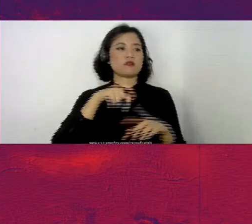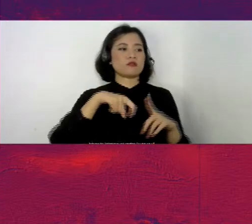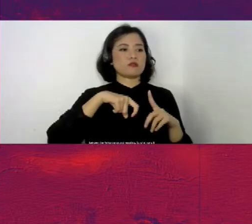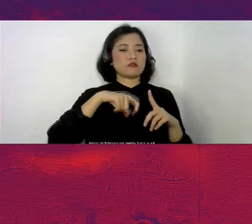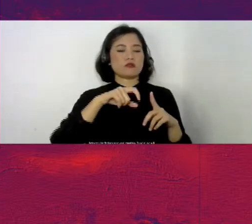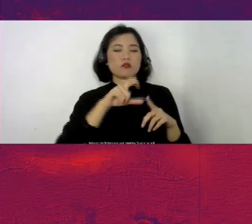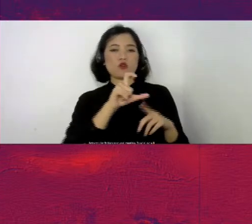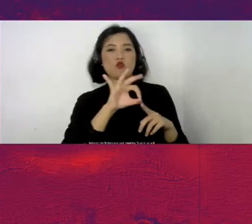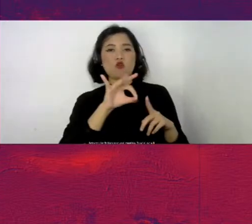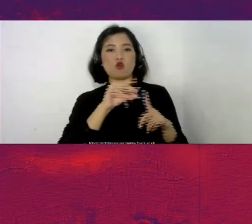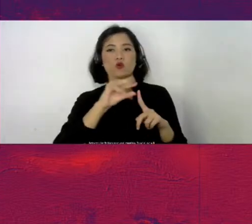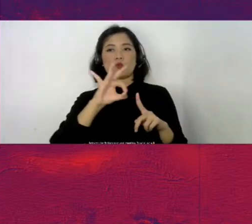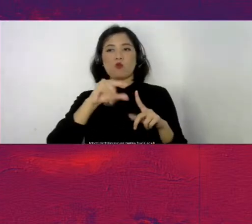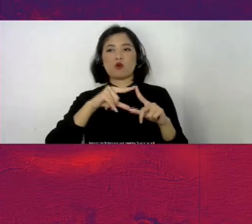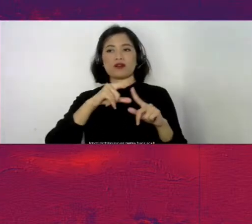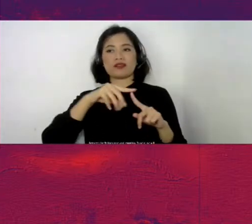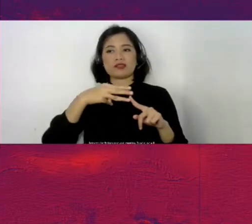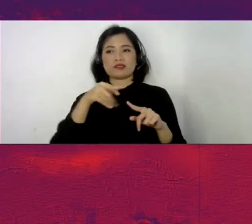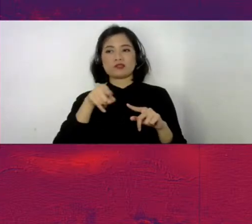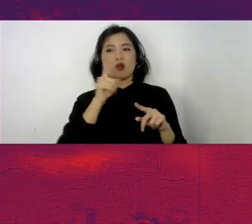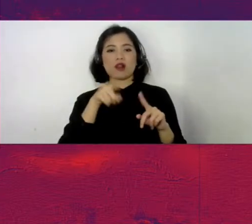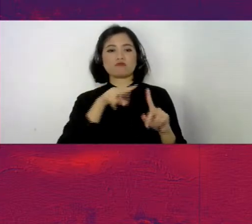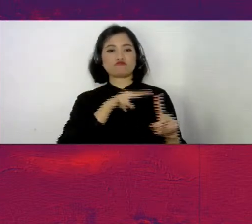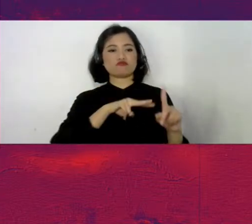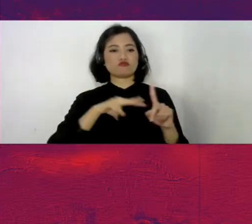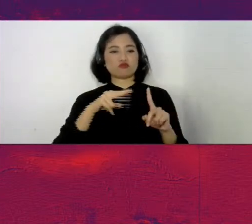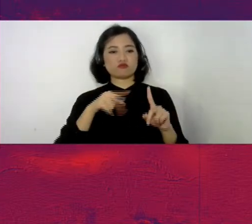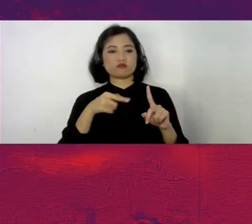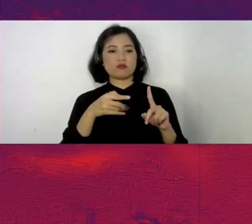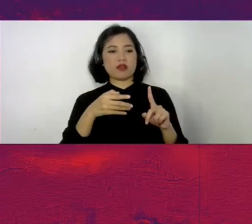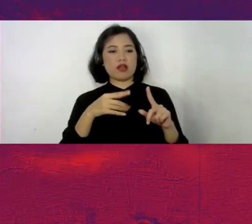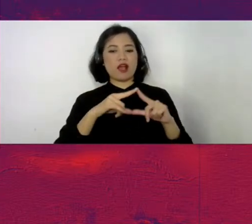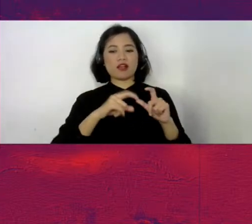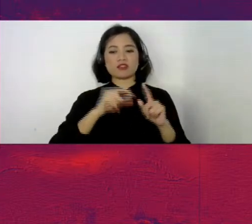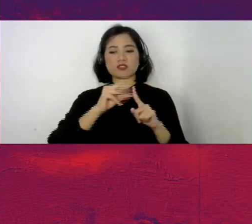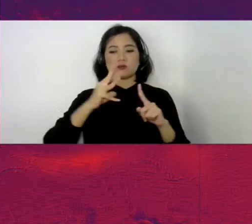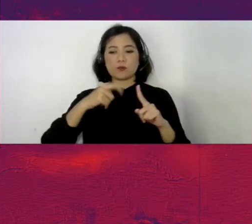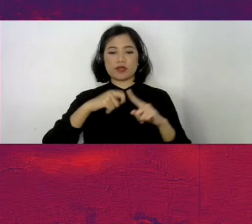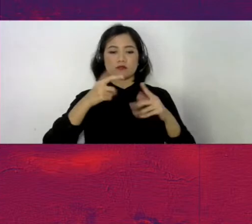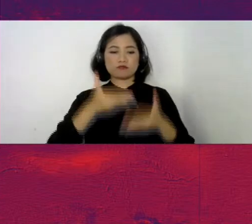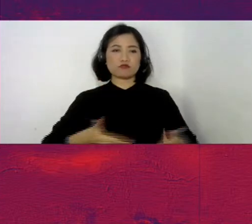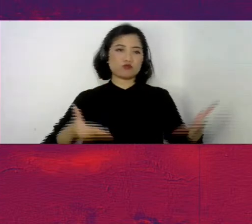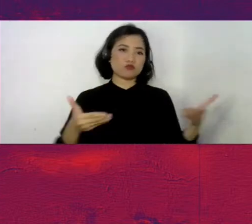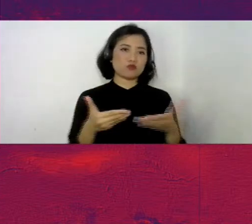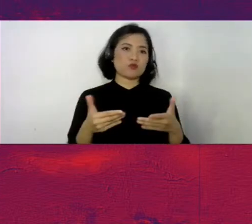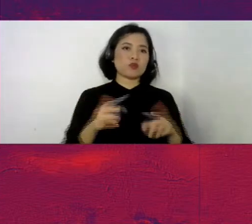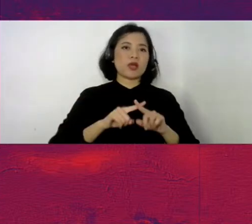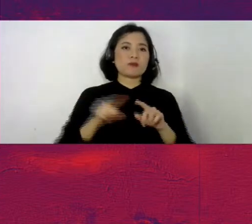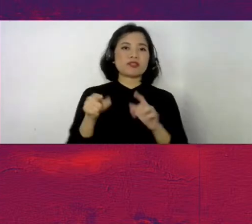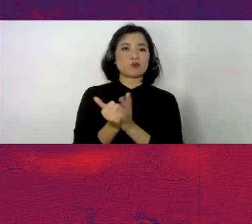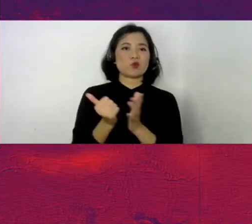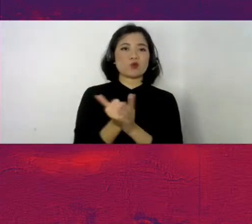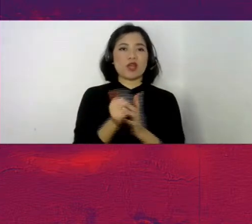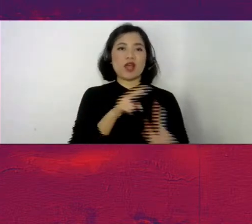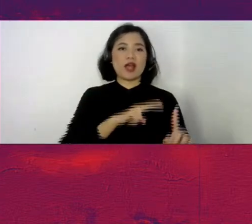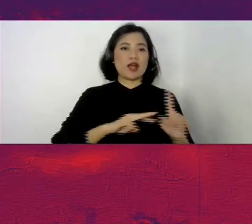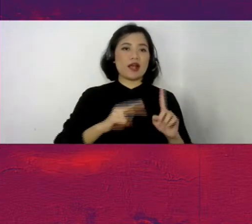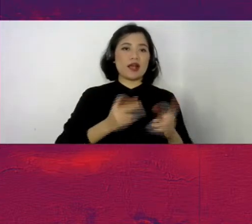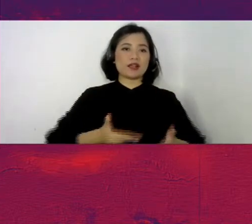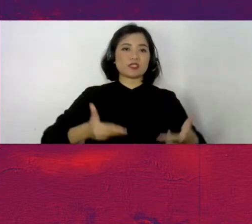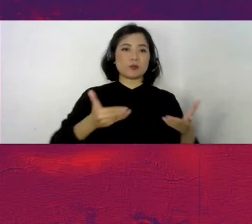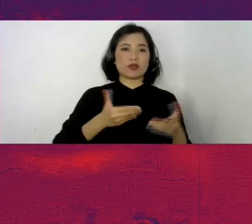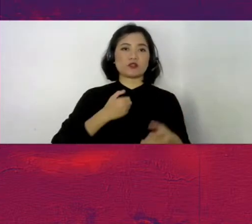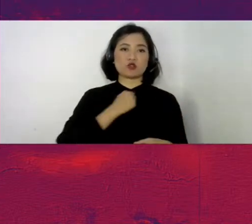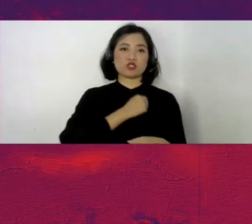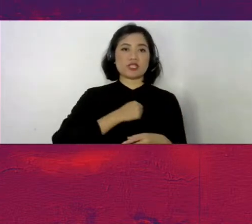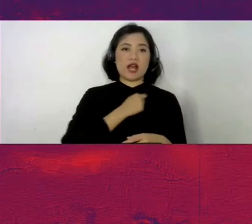initiatives in environmental aspect, which even though the social aspect is not really our focus today, but of